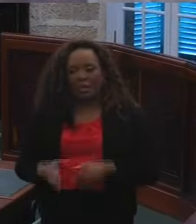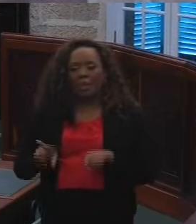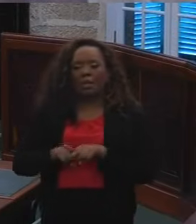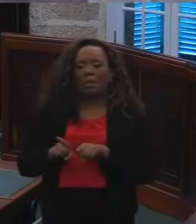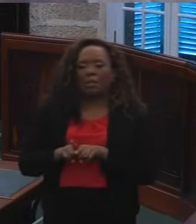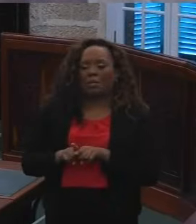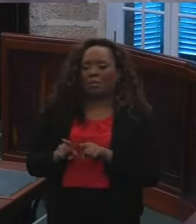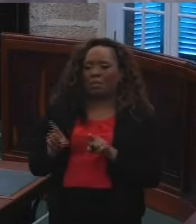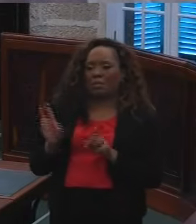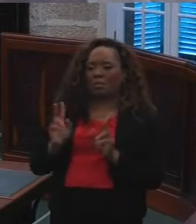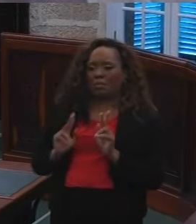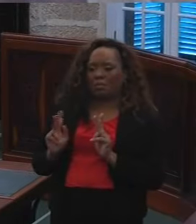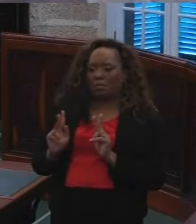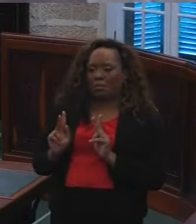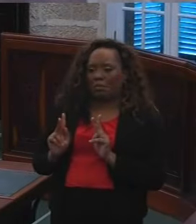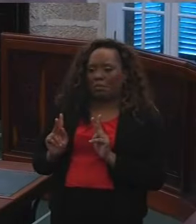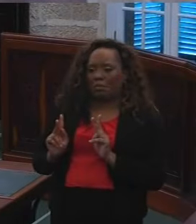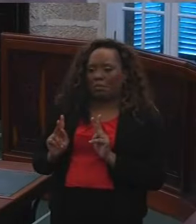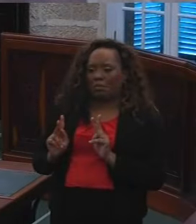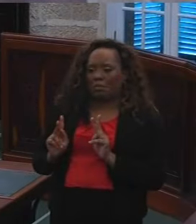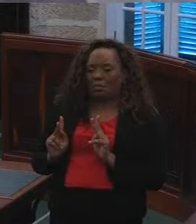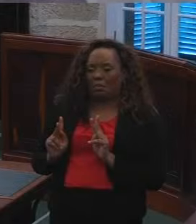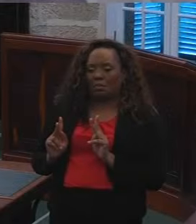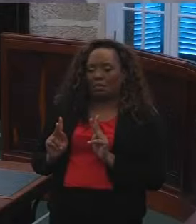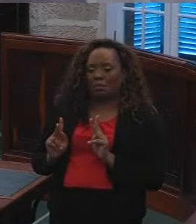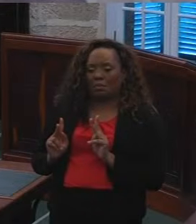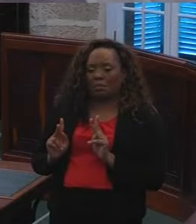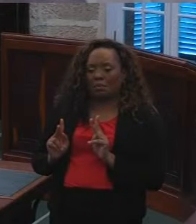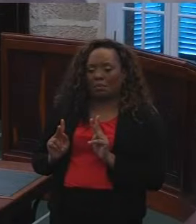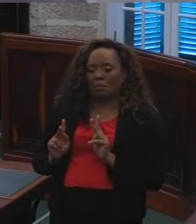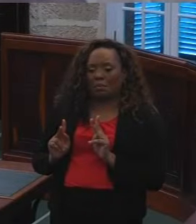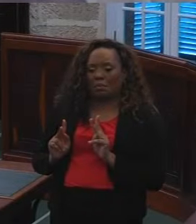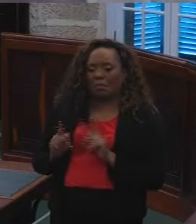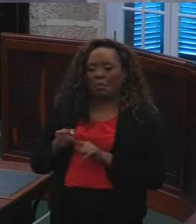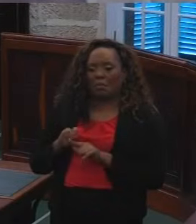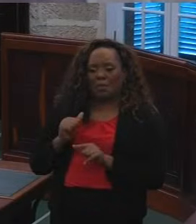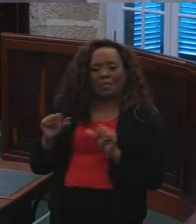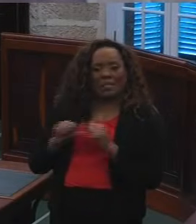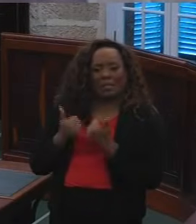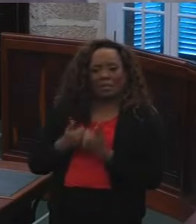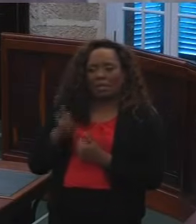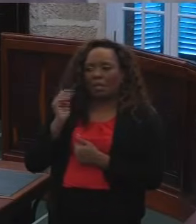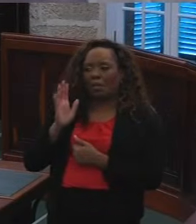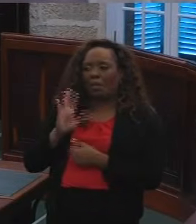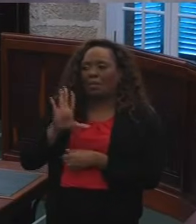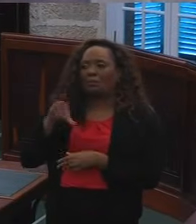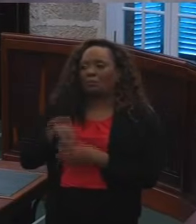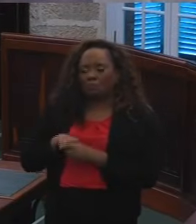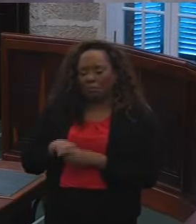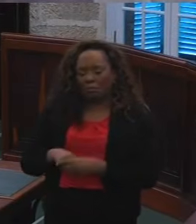be able to ensure that the rights and the safety and protection of older persons are realized.